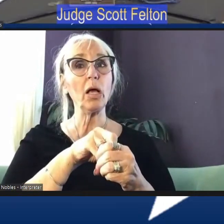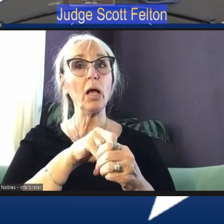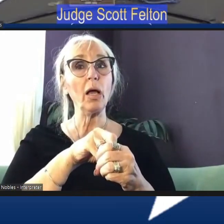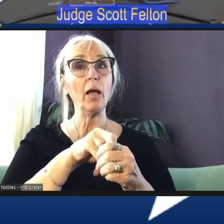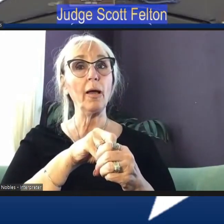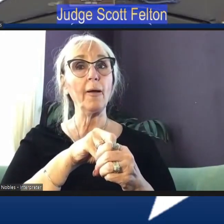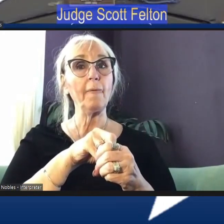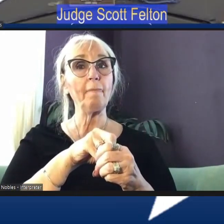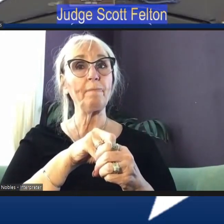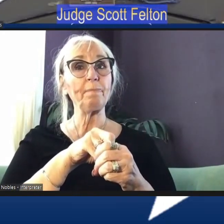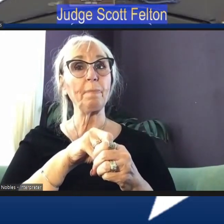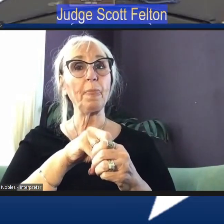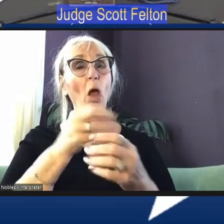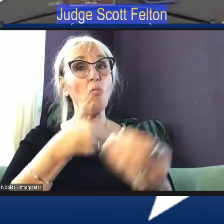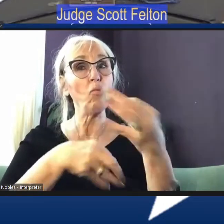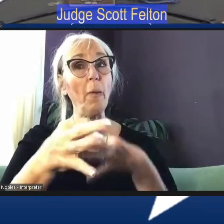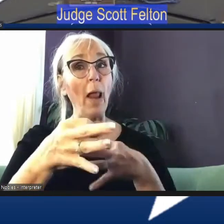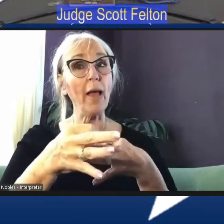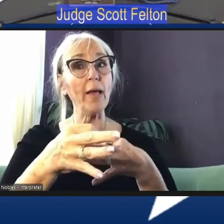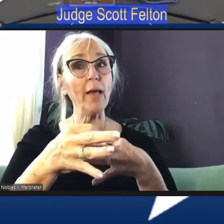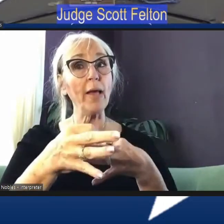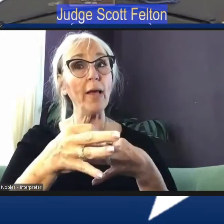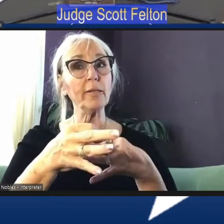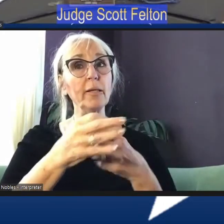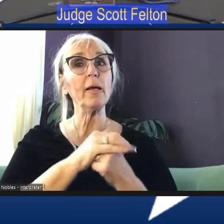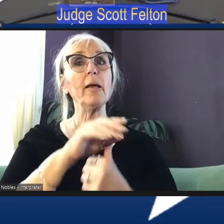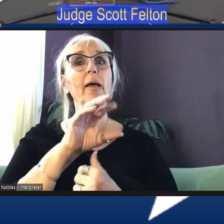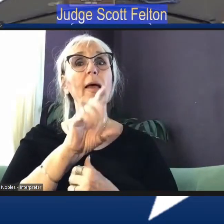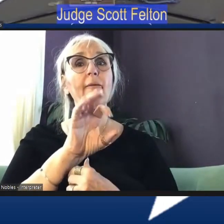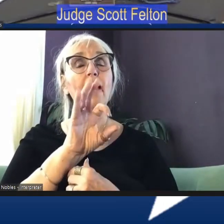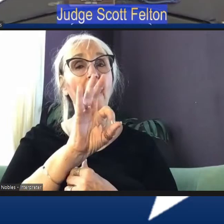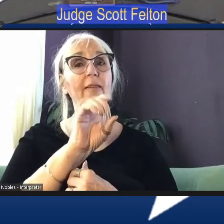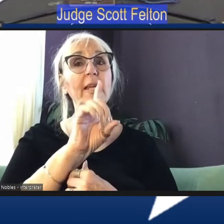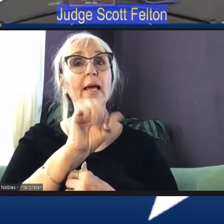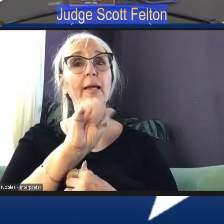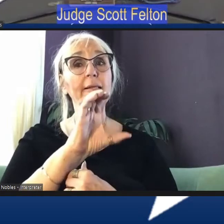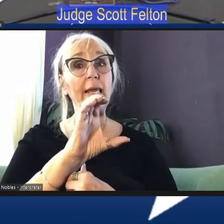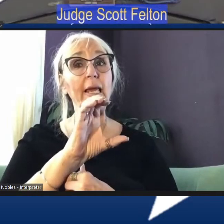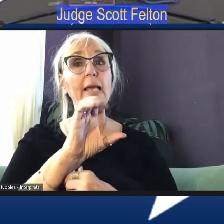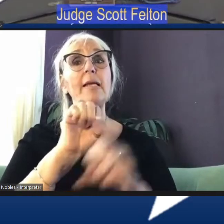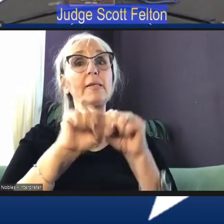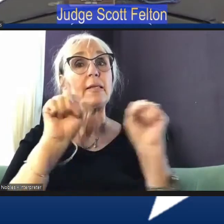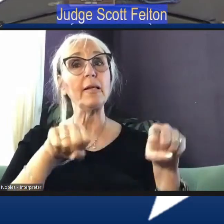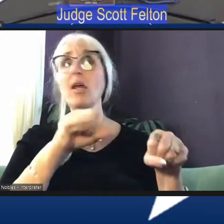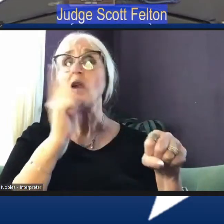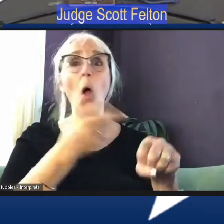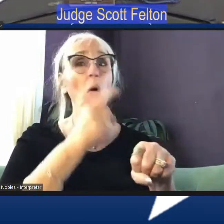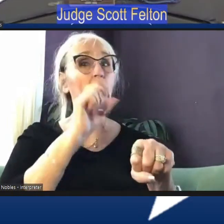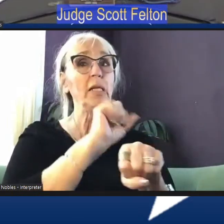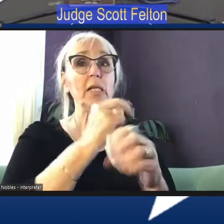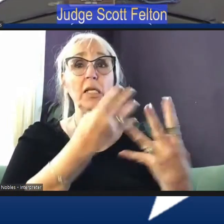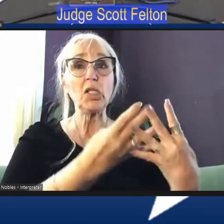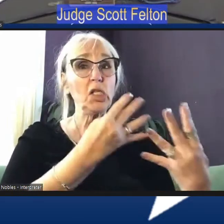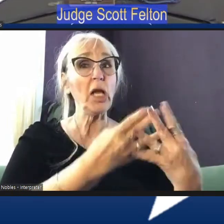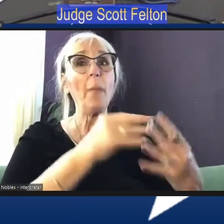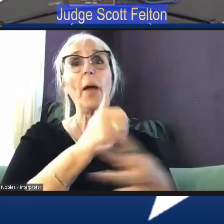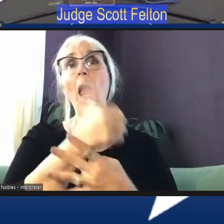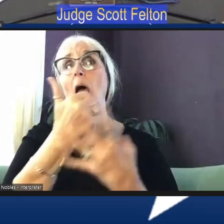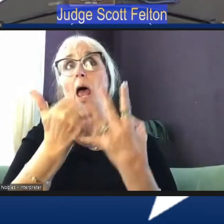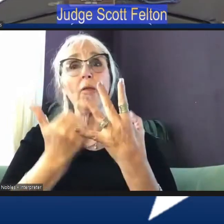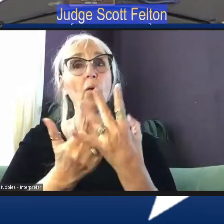replacing or enhancing HVAC systems, not only at the jail, but other places where there's a high concentration of